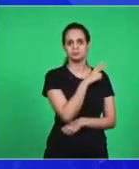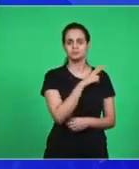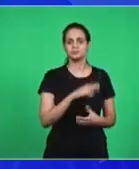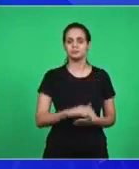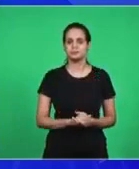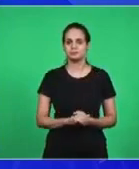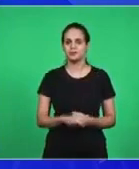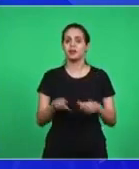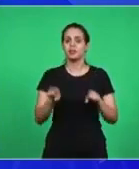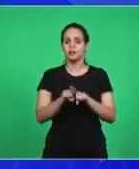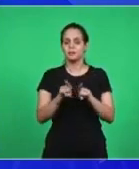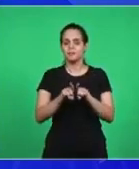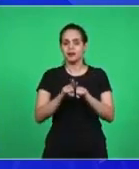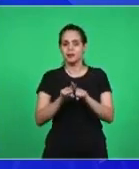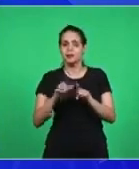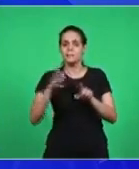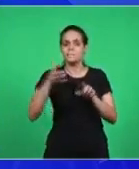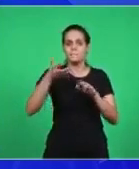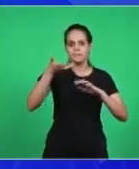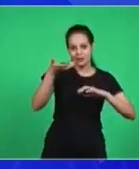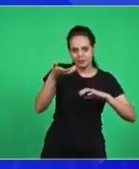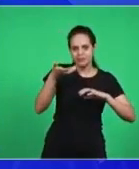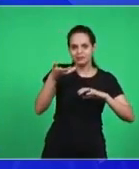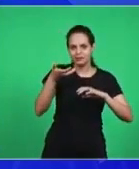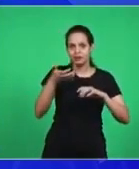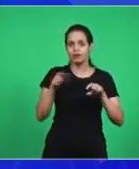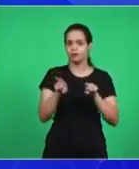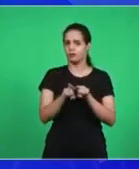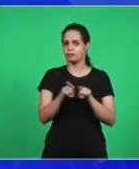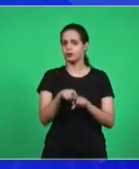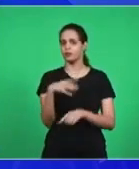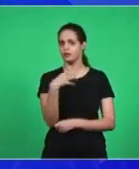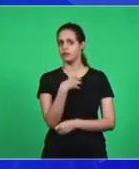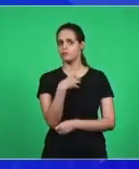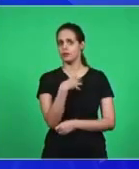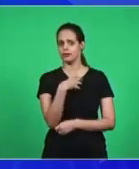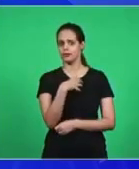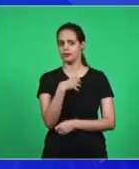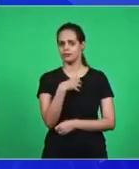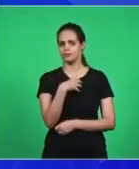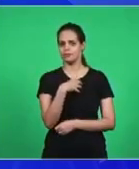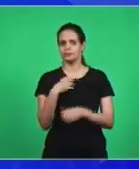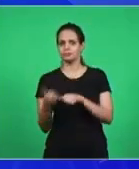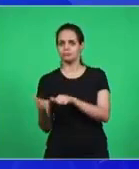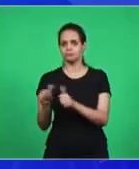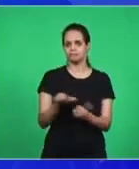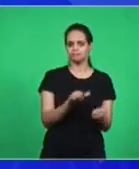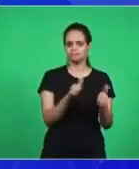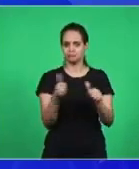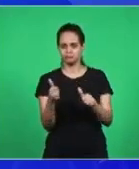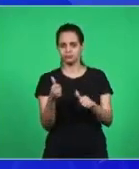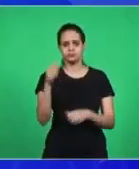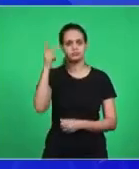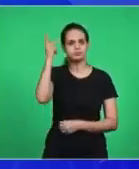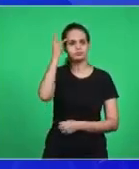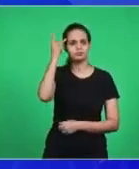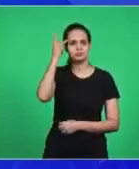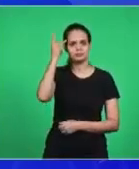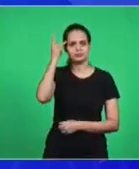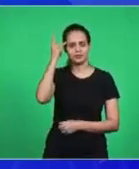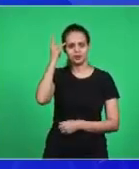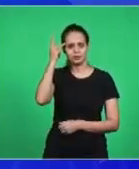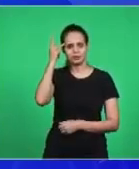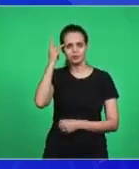Janeiro, and the capital in Brasília, capital of Brazil, in Capim Grosso in Bahia, Campinas in São